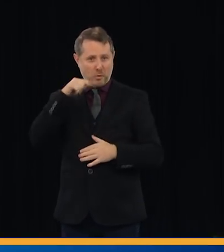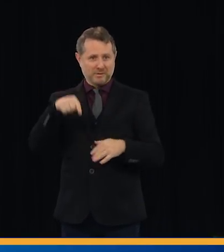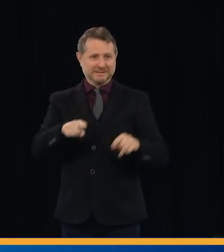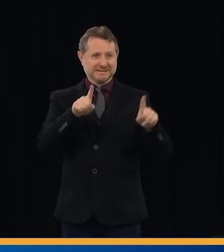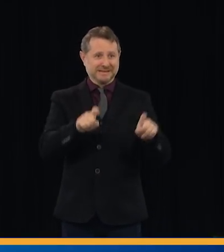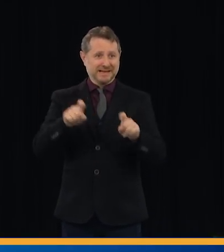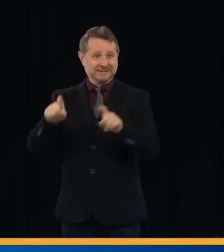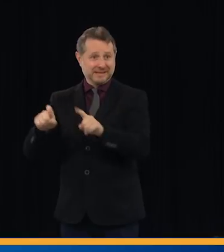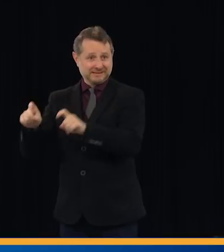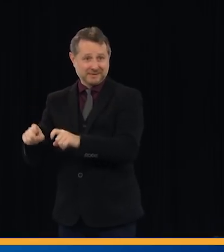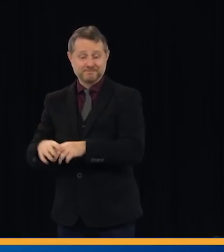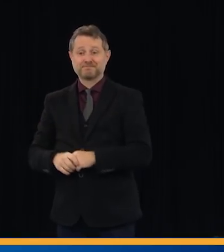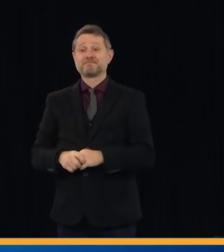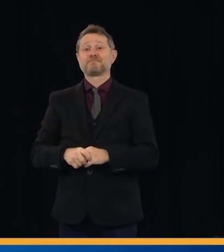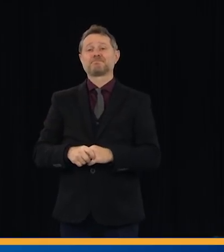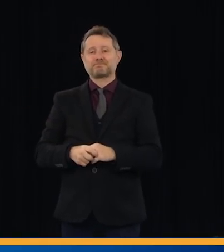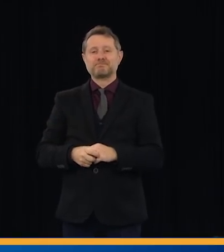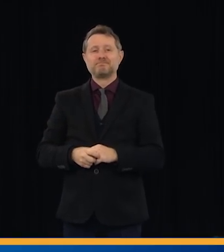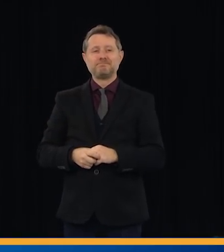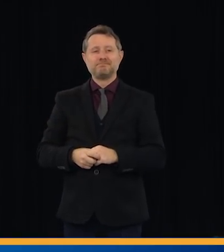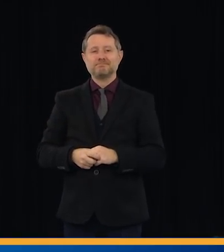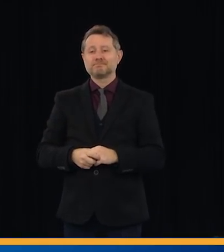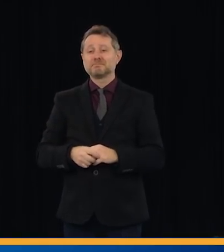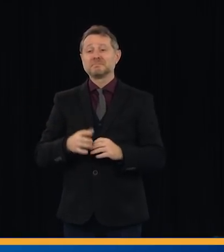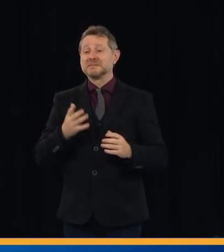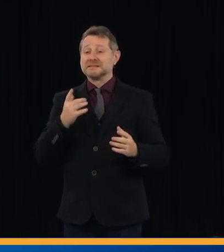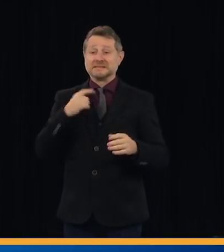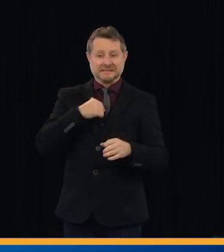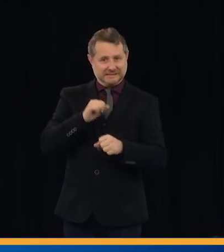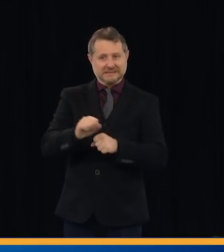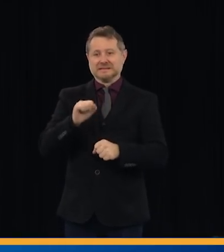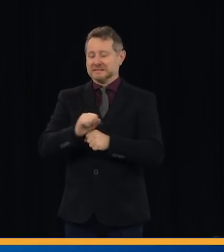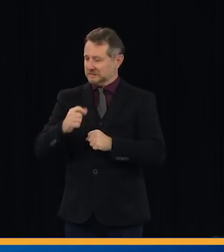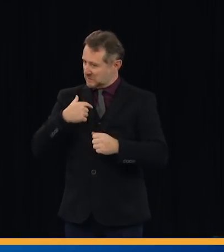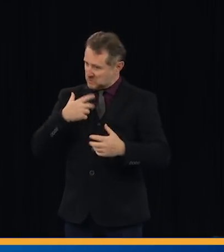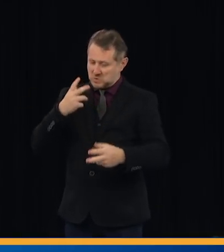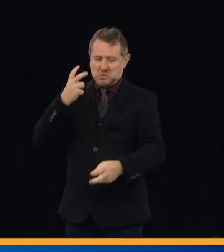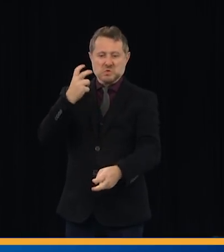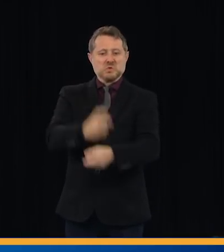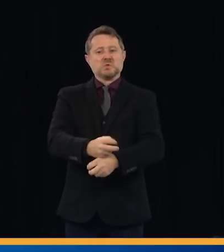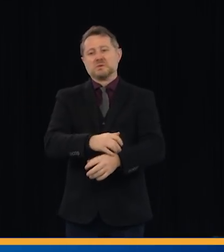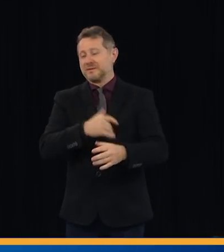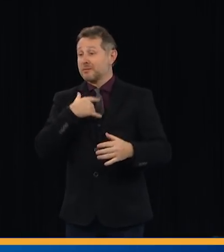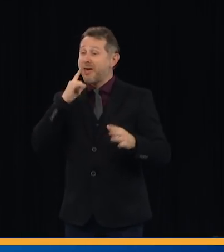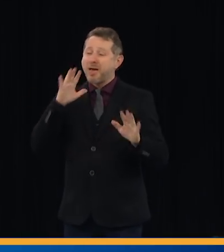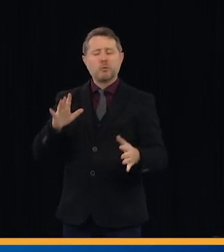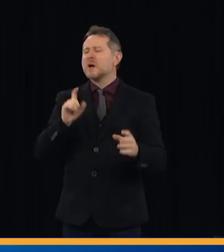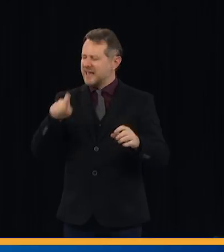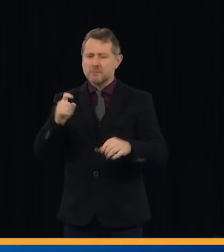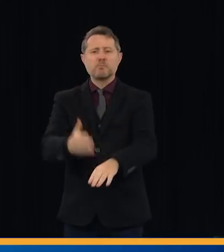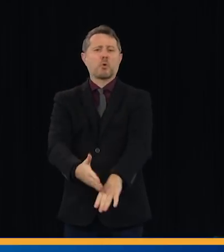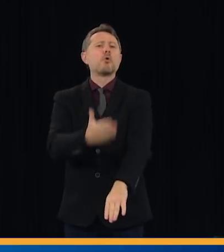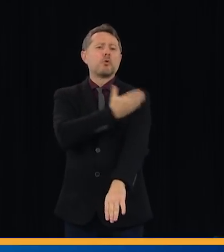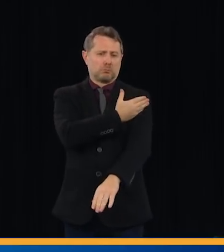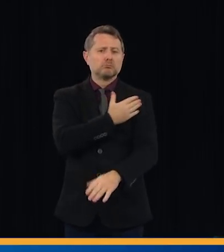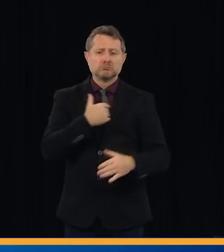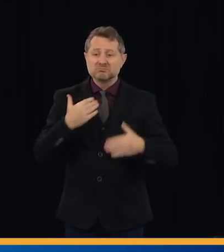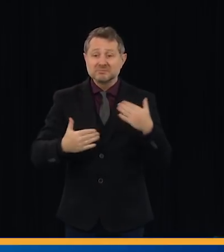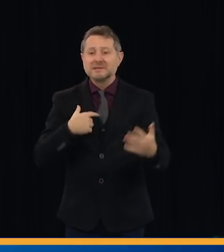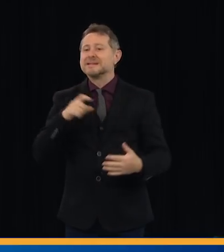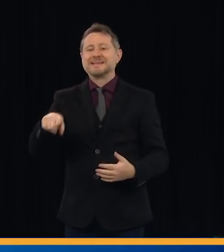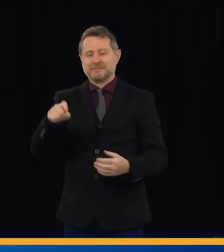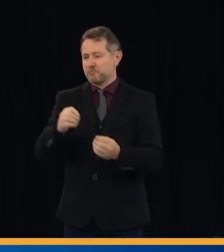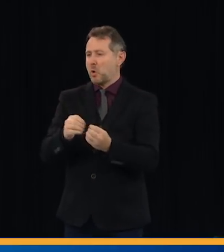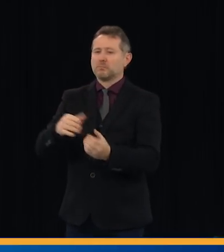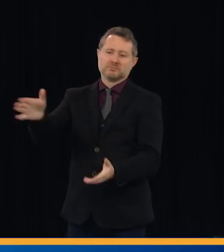We've mobilized, we've scrambled, but this is still not where it needs to be. We need many more tests. There are still